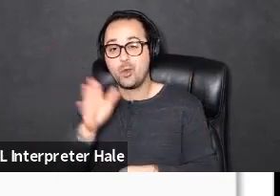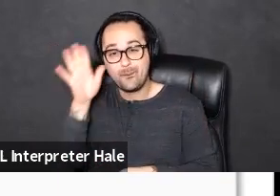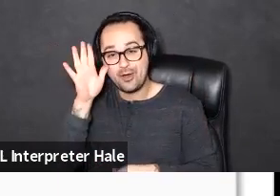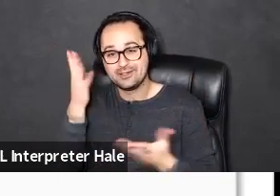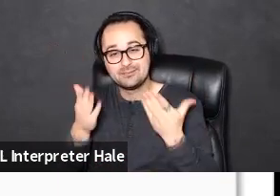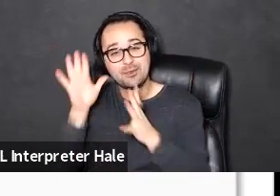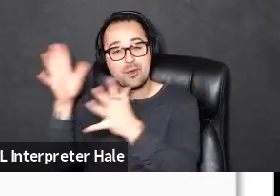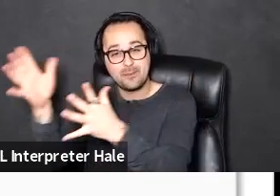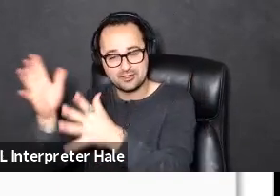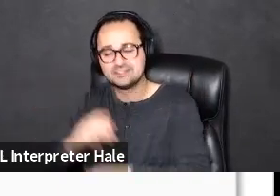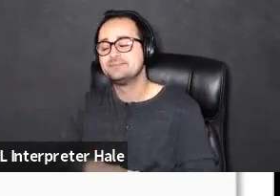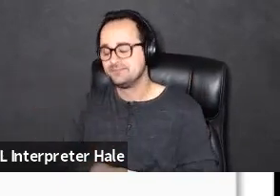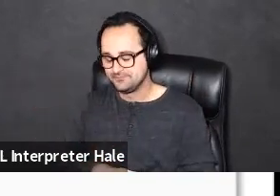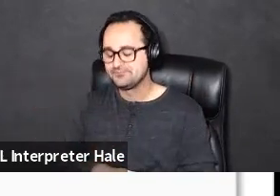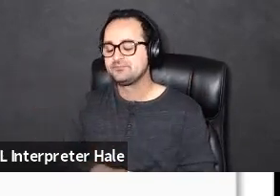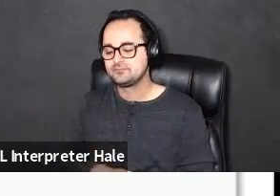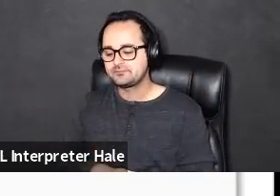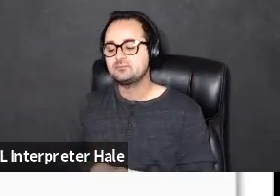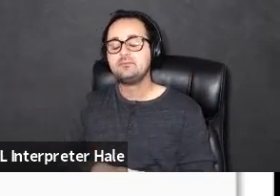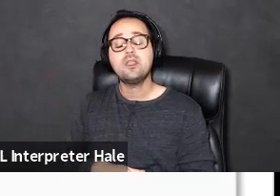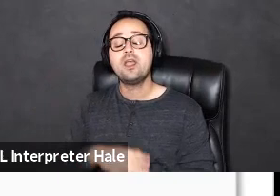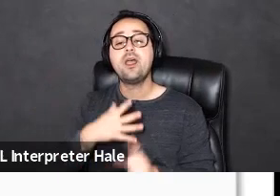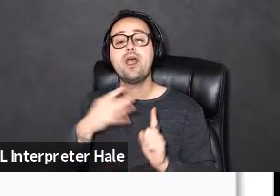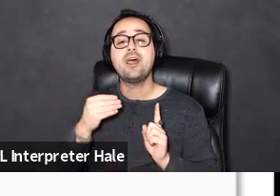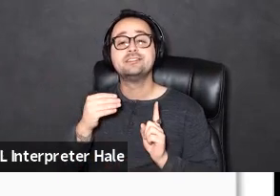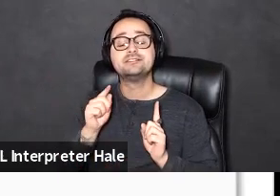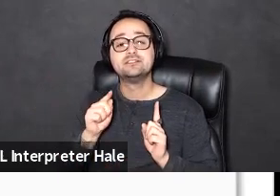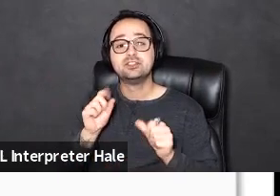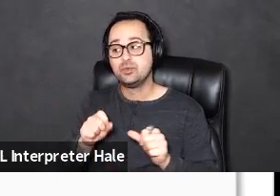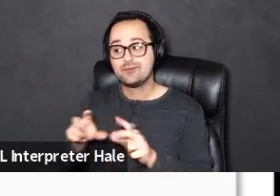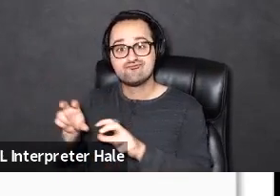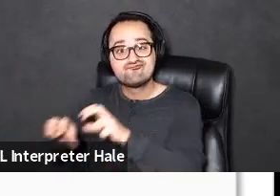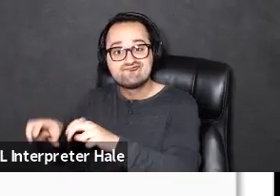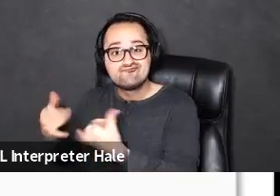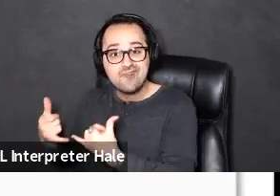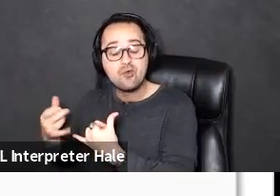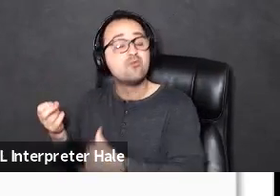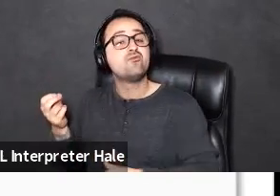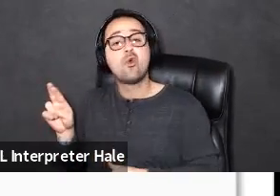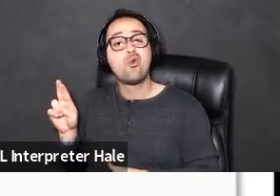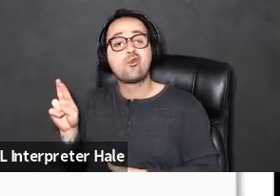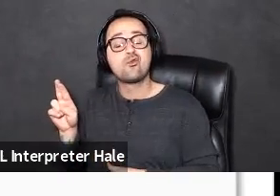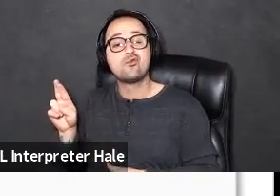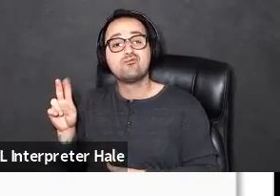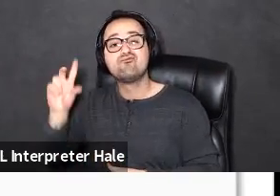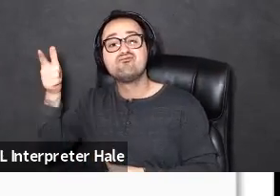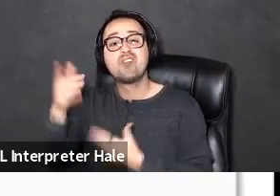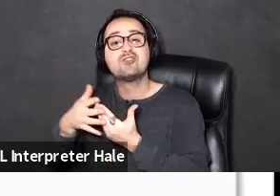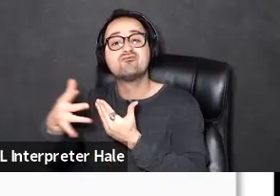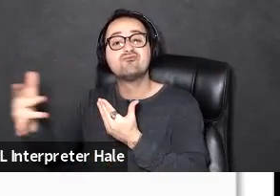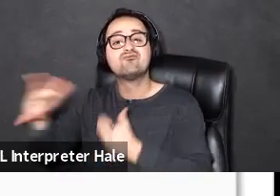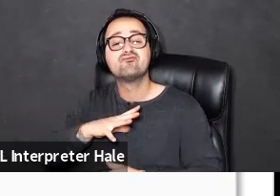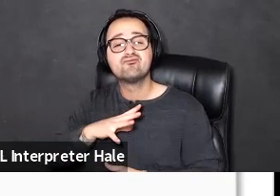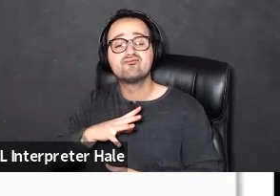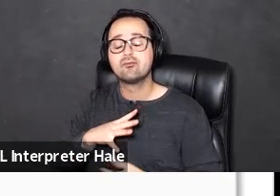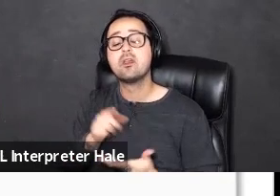The grandparents of the child, whoever it is. And you can fund it now or you can fund it in the future. You